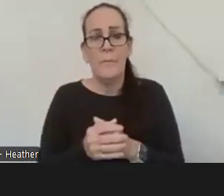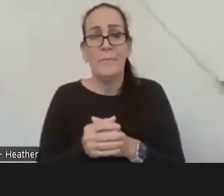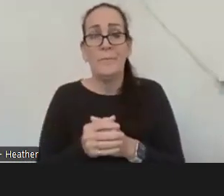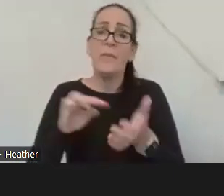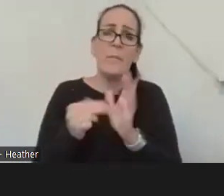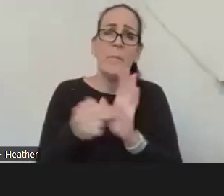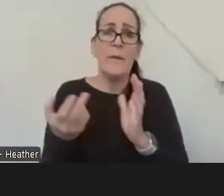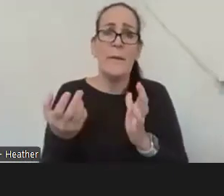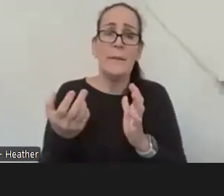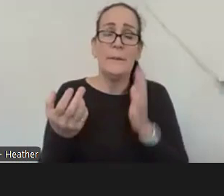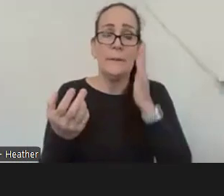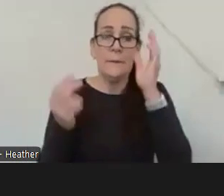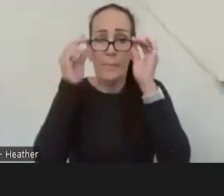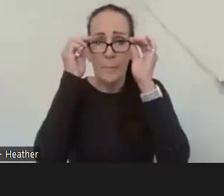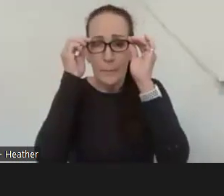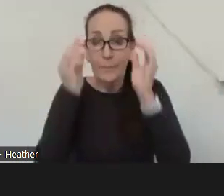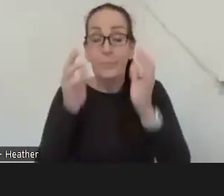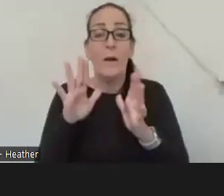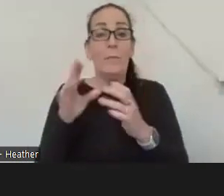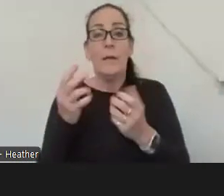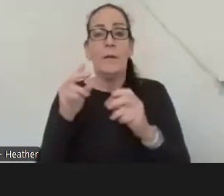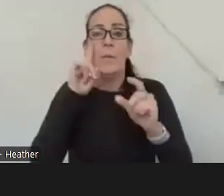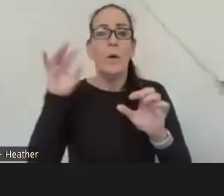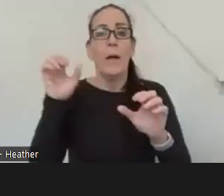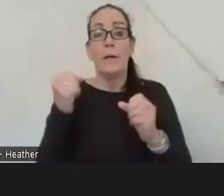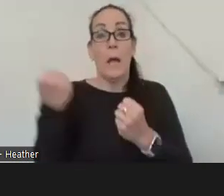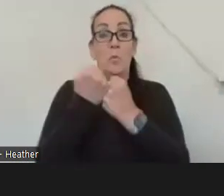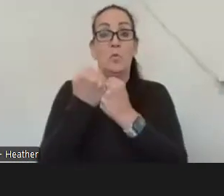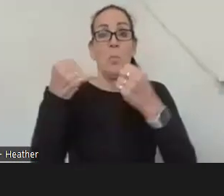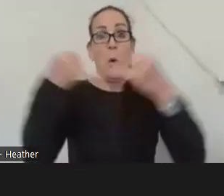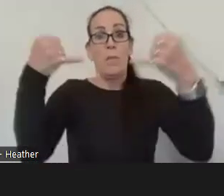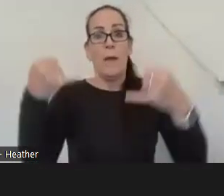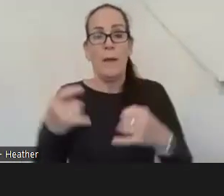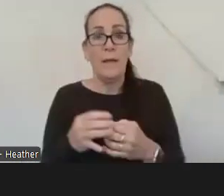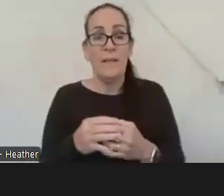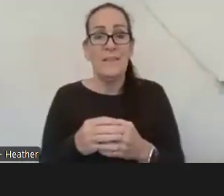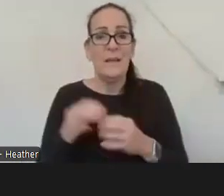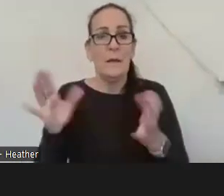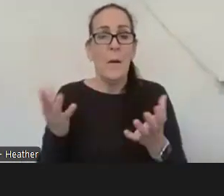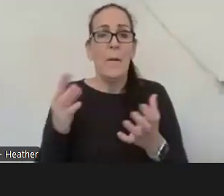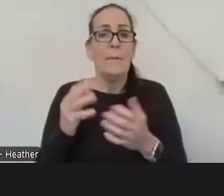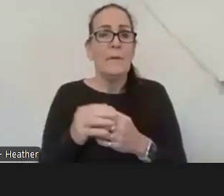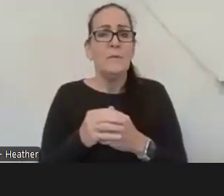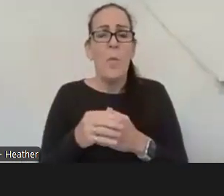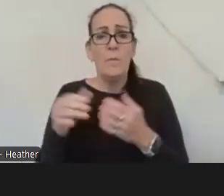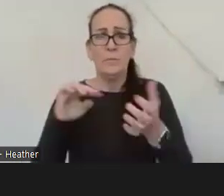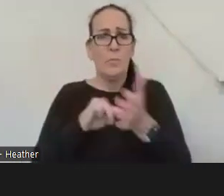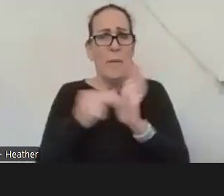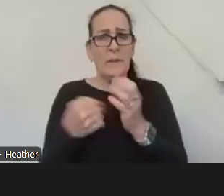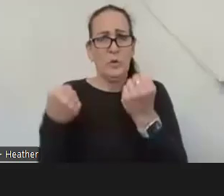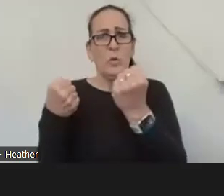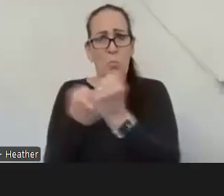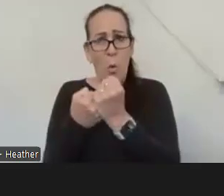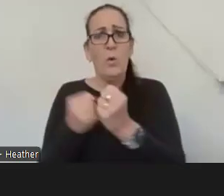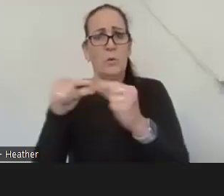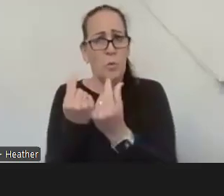like a support line. Those exist, as you know. This is not a support group. But we